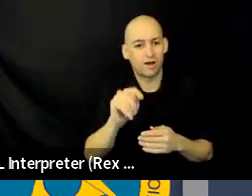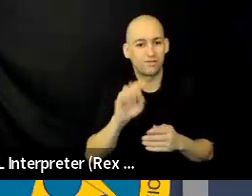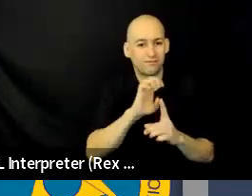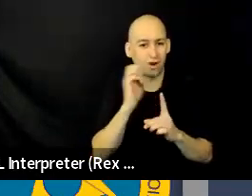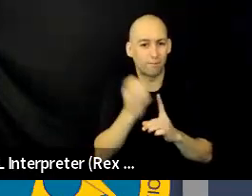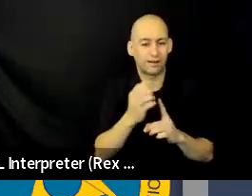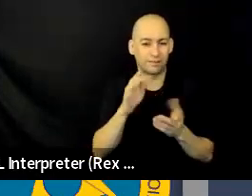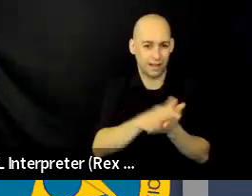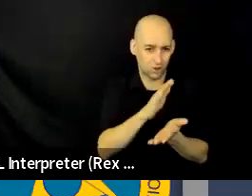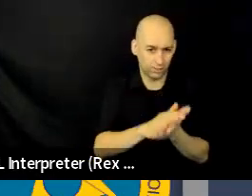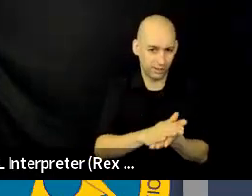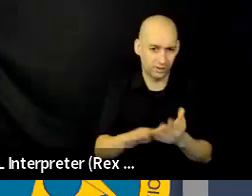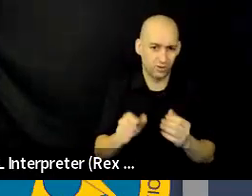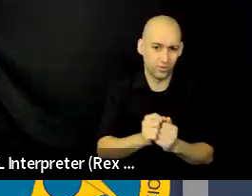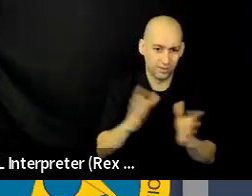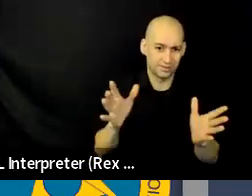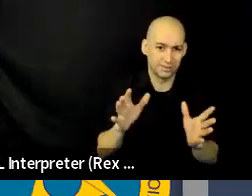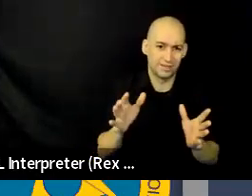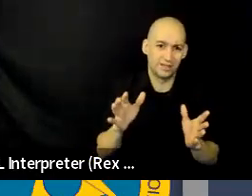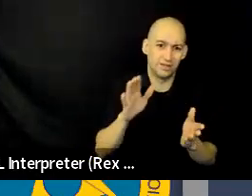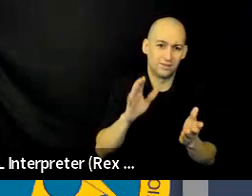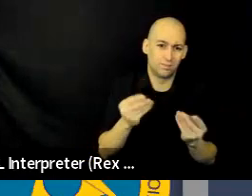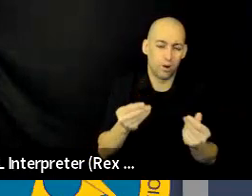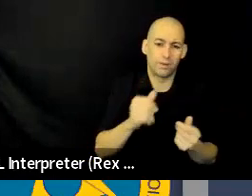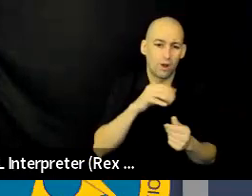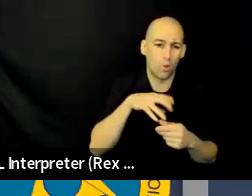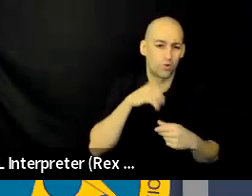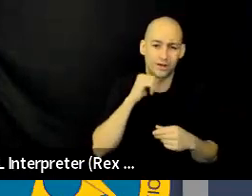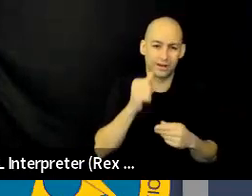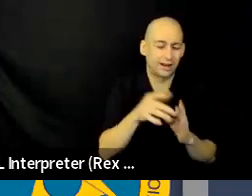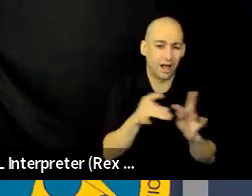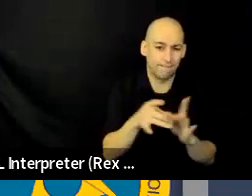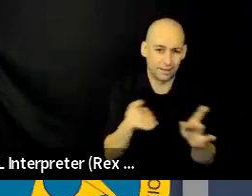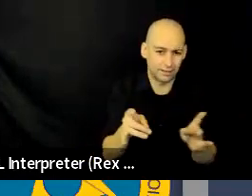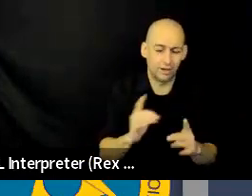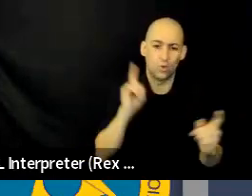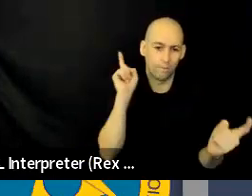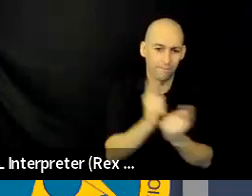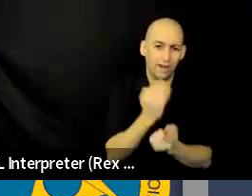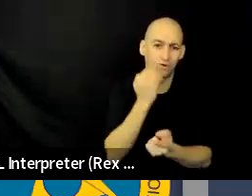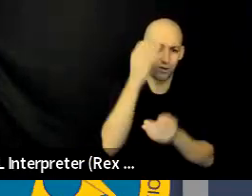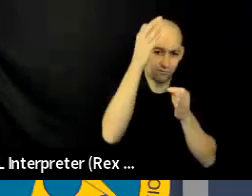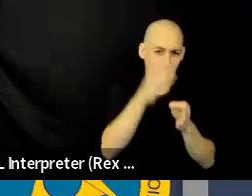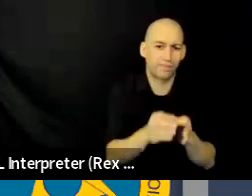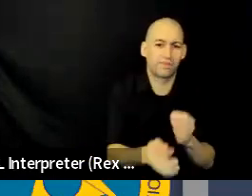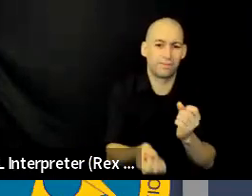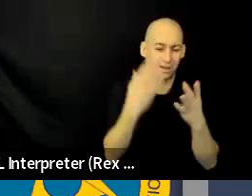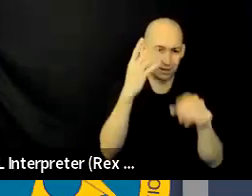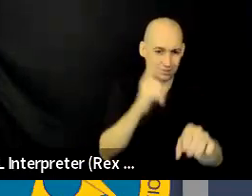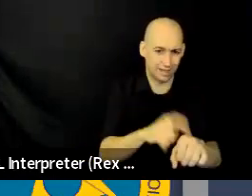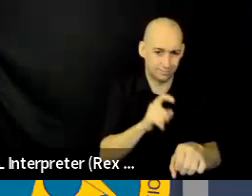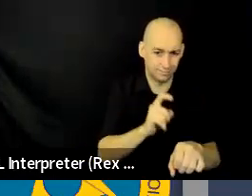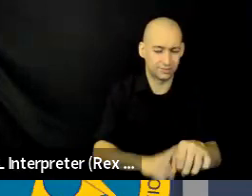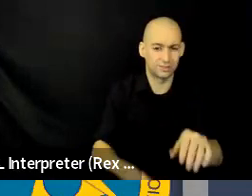review and release. The property owner did not comment on that. We have met in good faith on multiple occasions. We've received